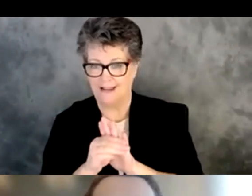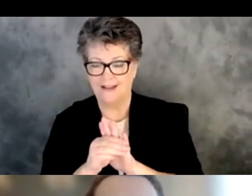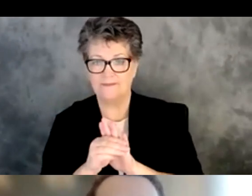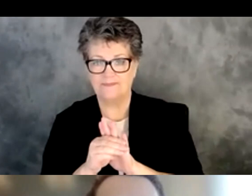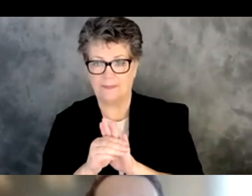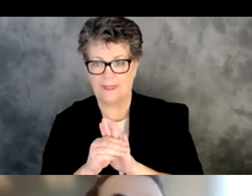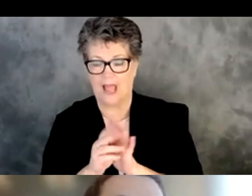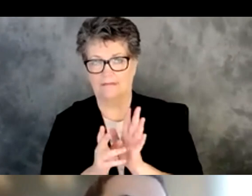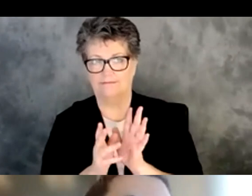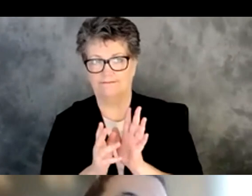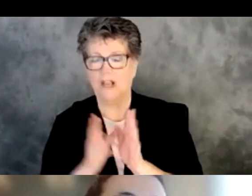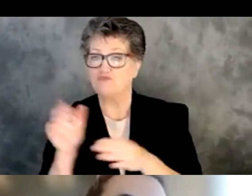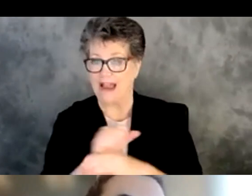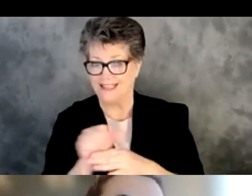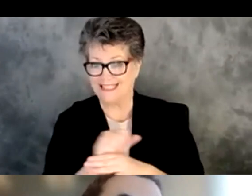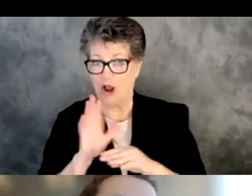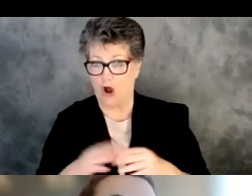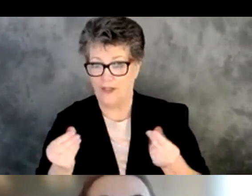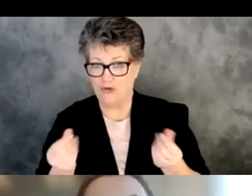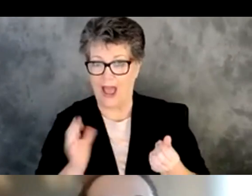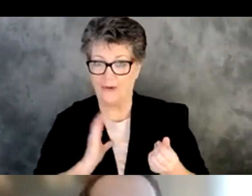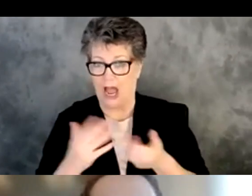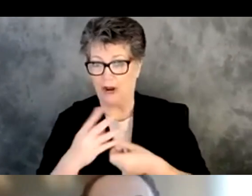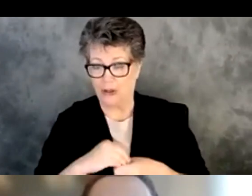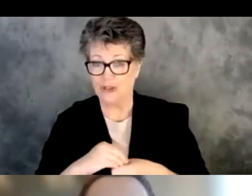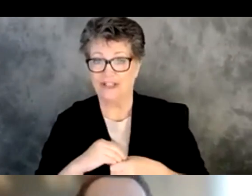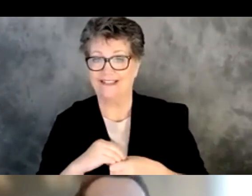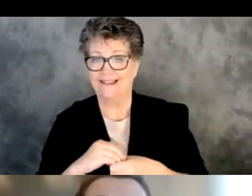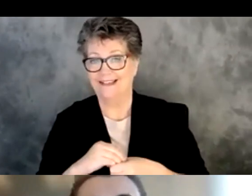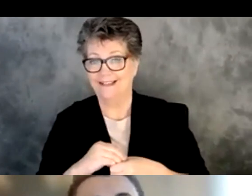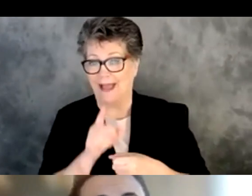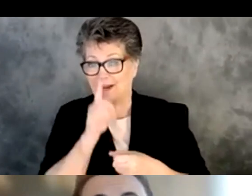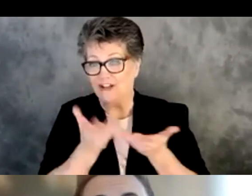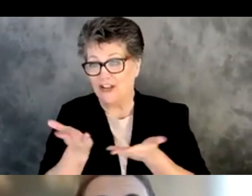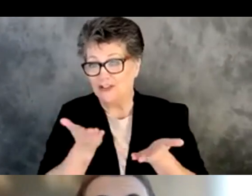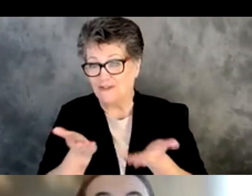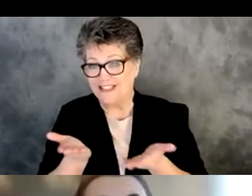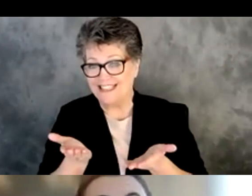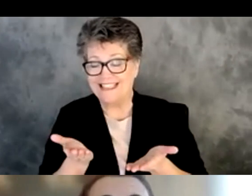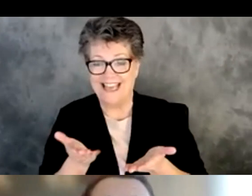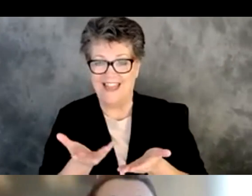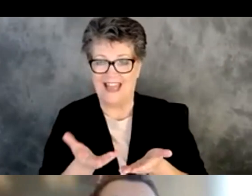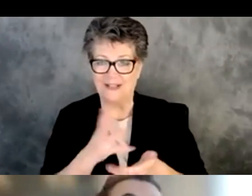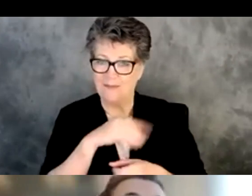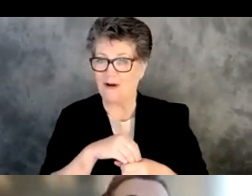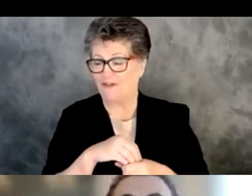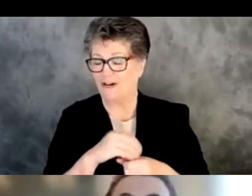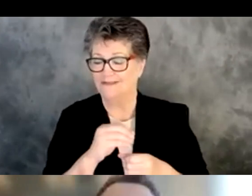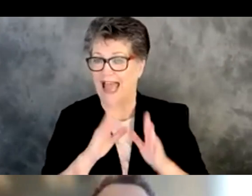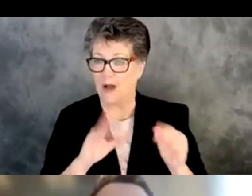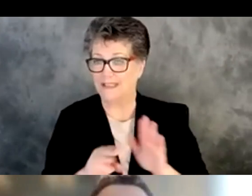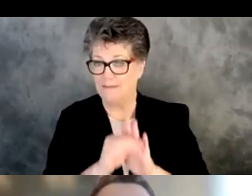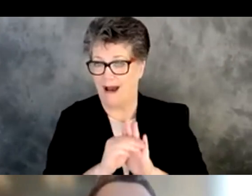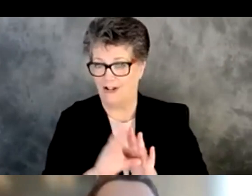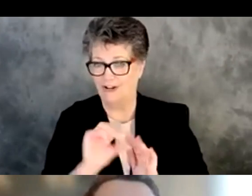or practicing on the ground our inclusion concierge services, which is a part of our housing model